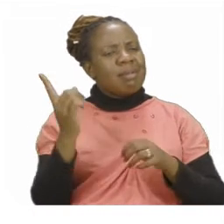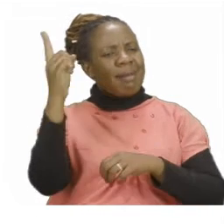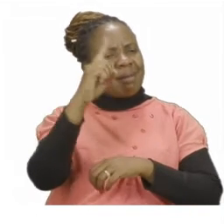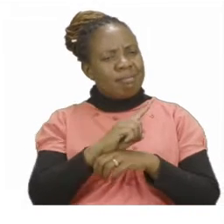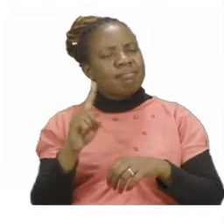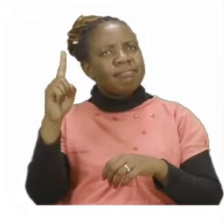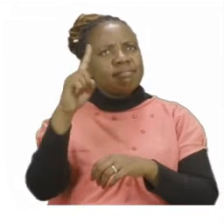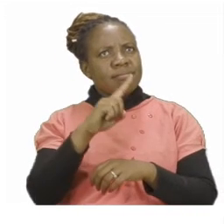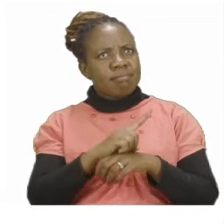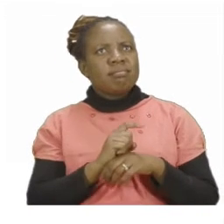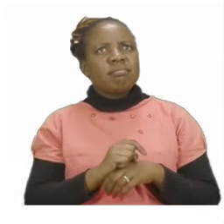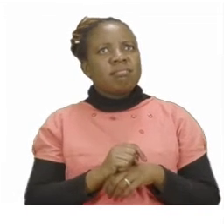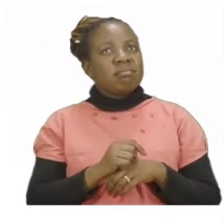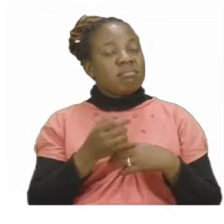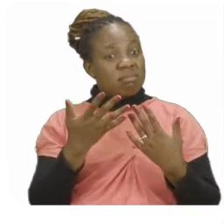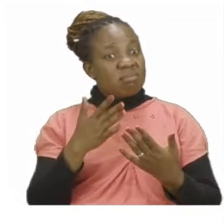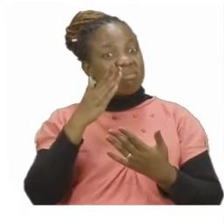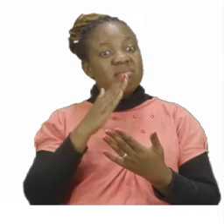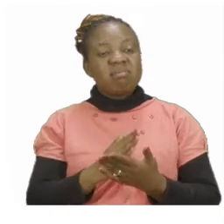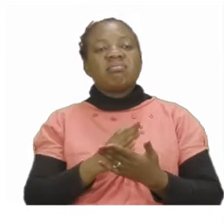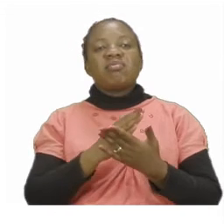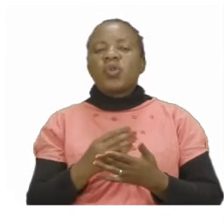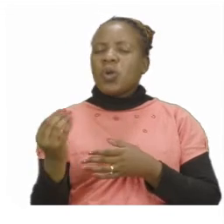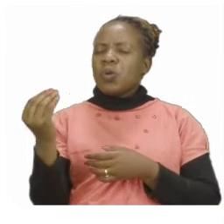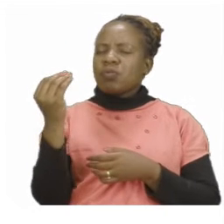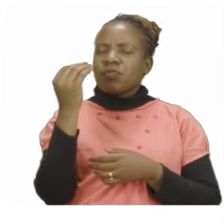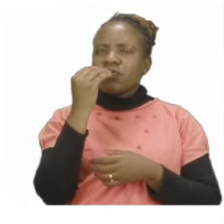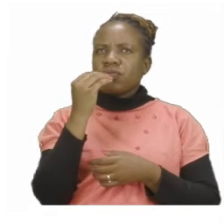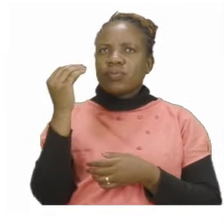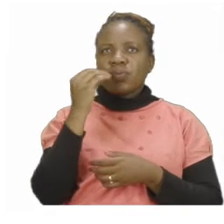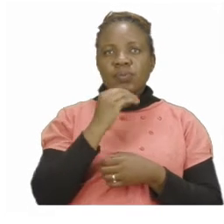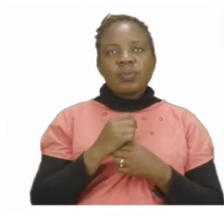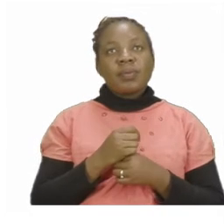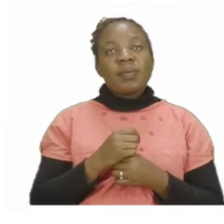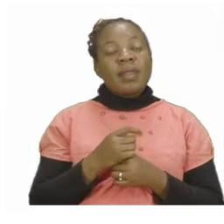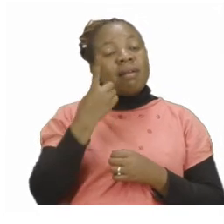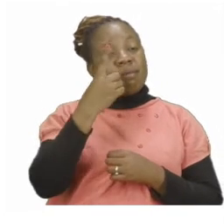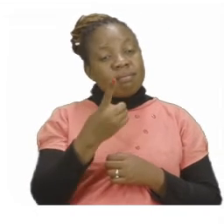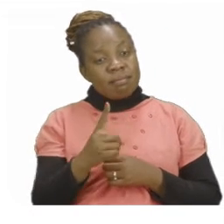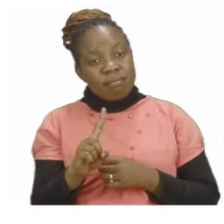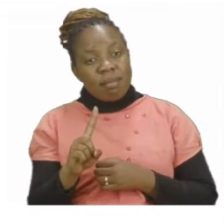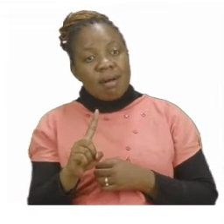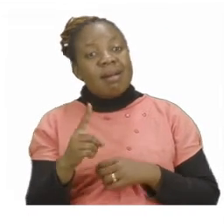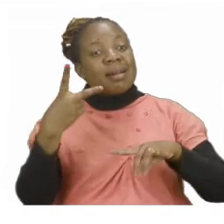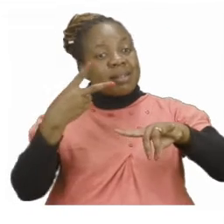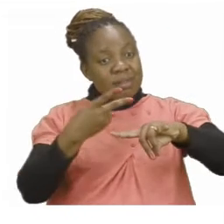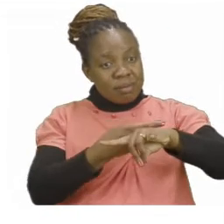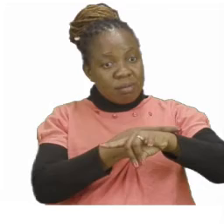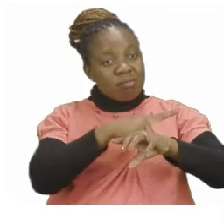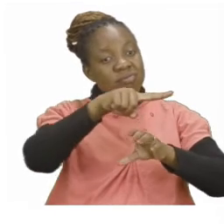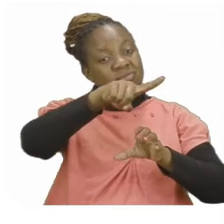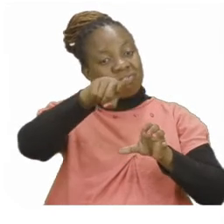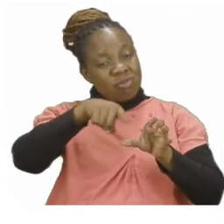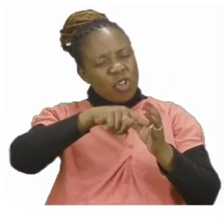He'll surely have a feast then. But the sheep were too well guarded by a